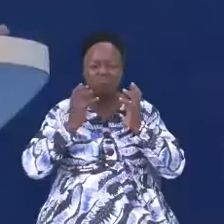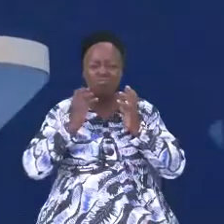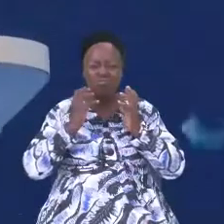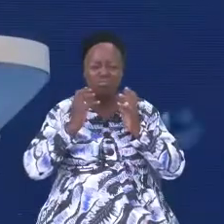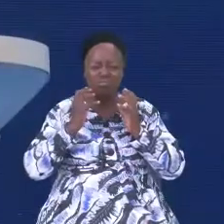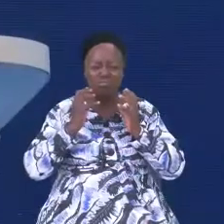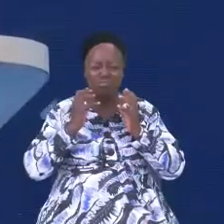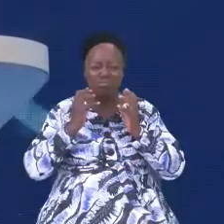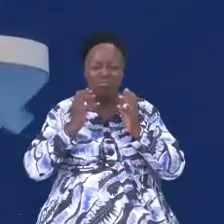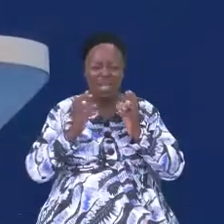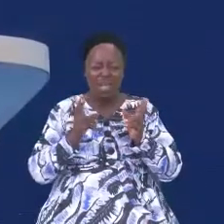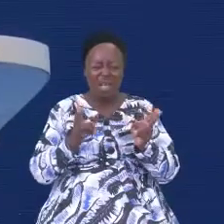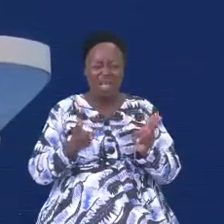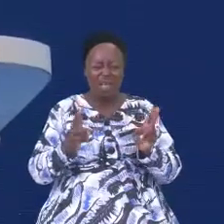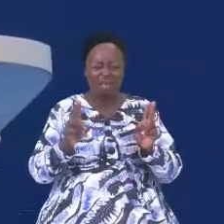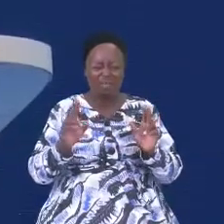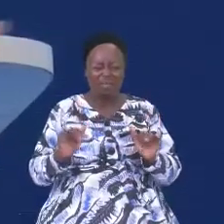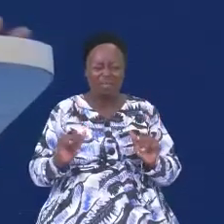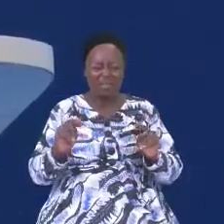hernia,